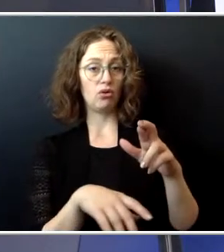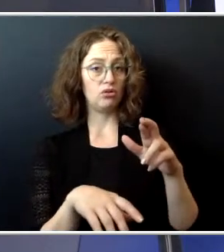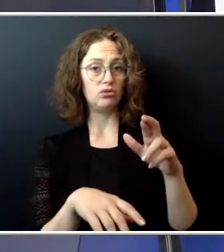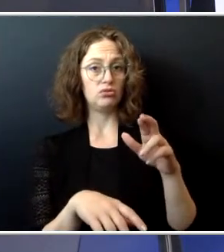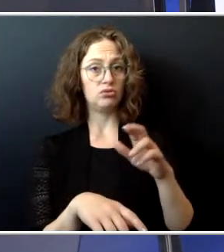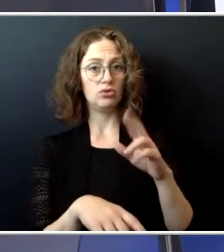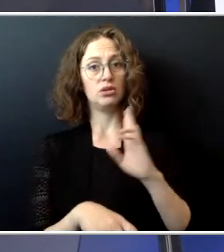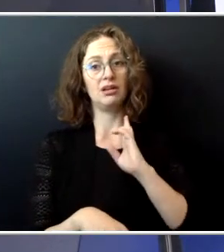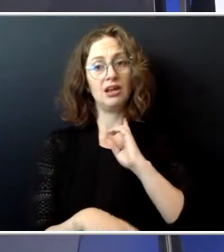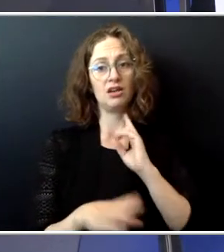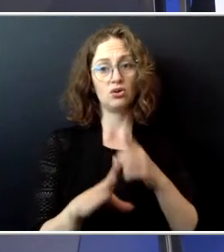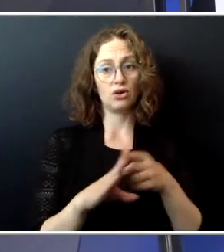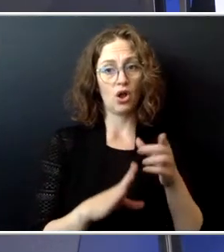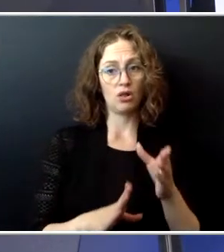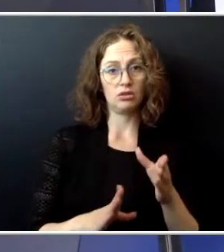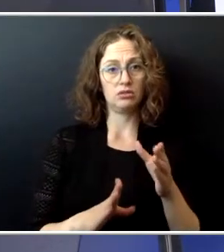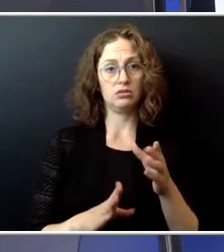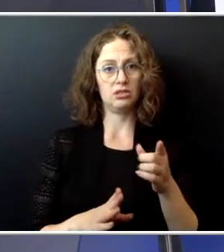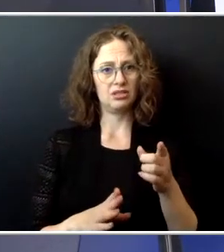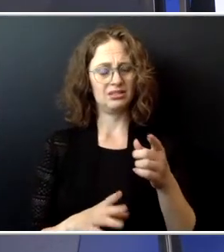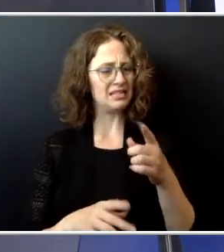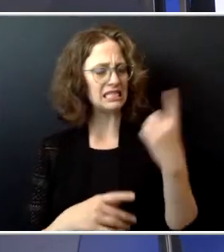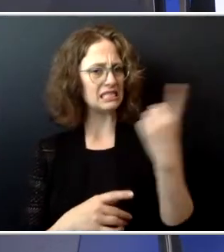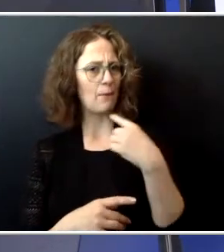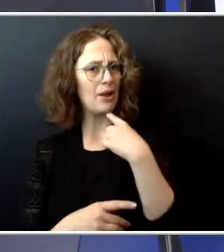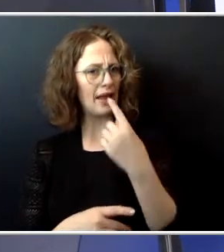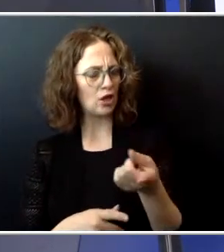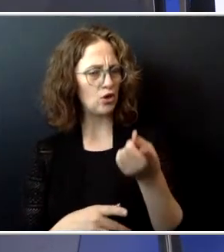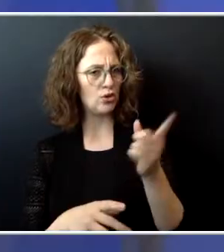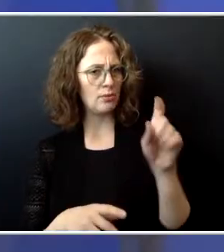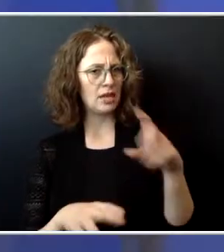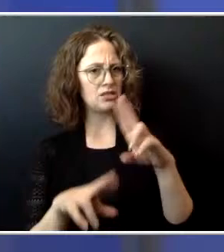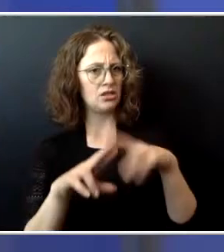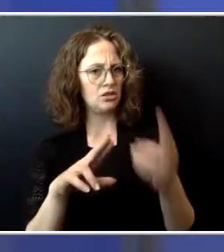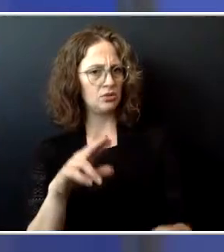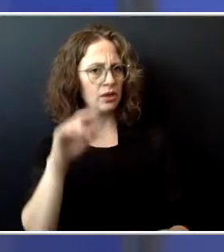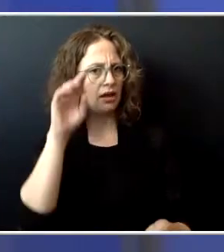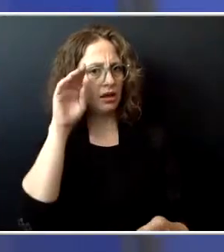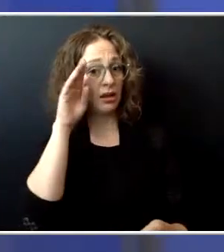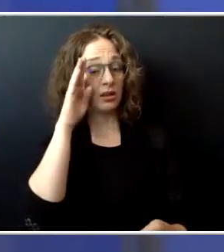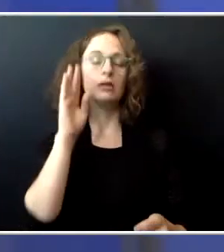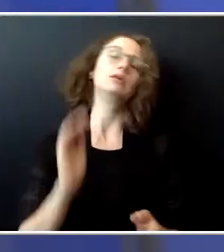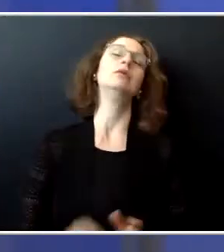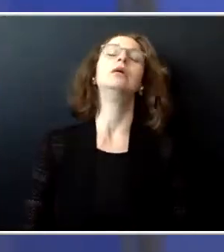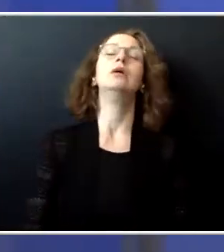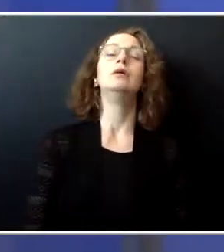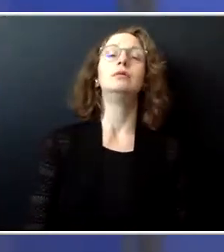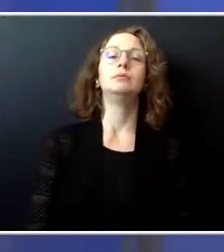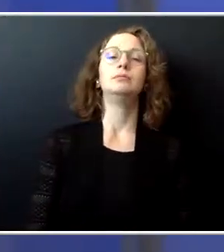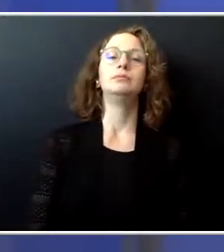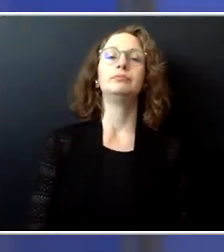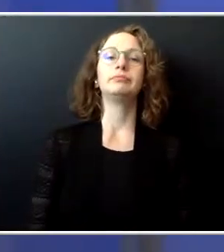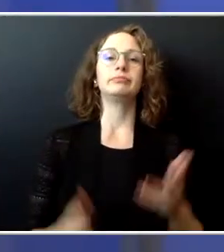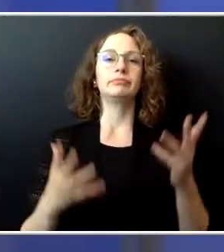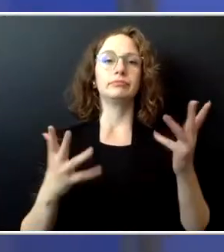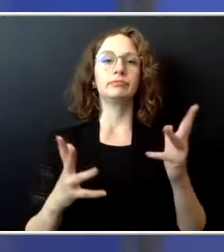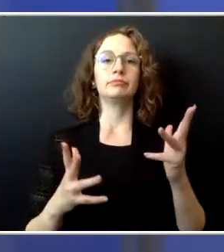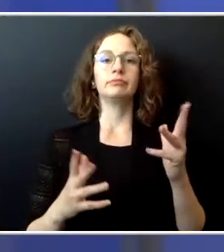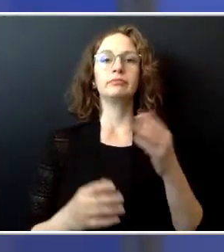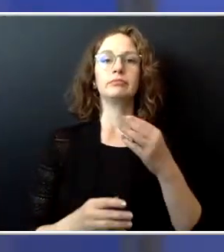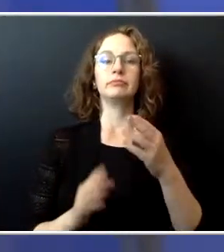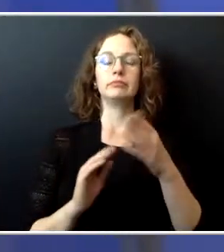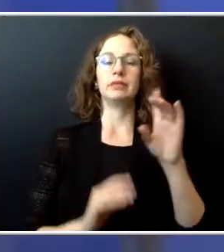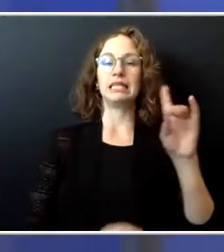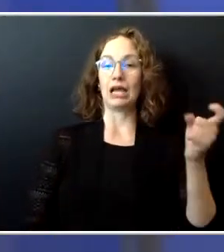it my understanding you were told to lose weight beforehand? So I was diagnosed with thyroid disorder in '97. So my primary care had